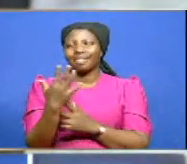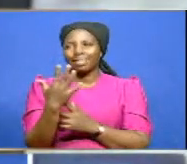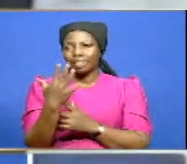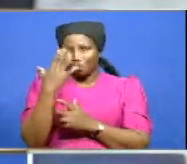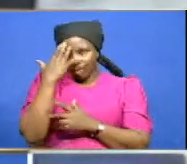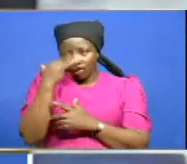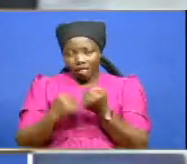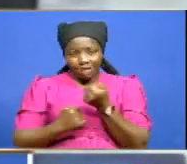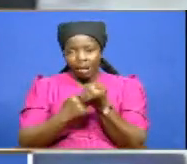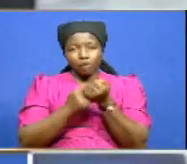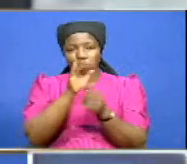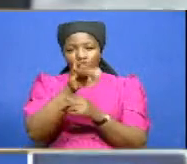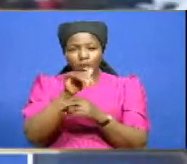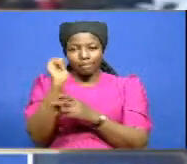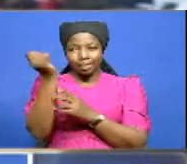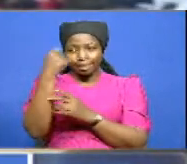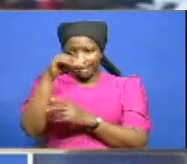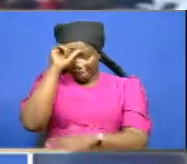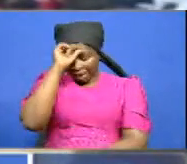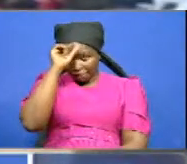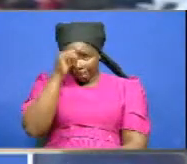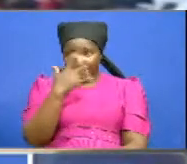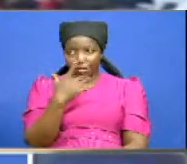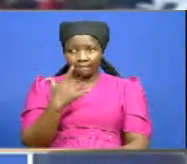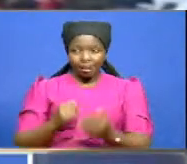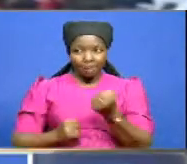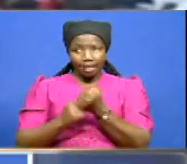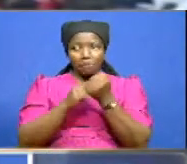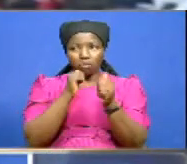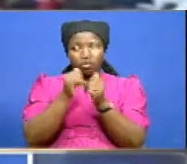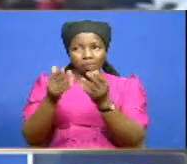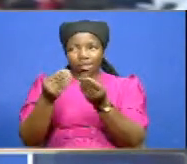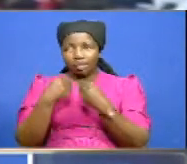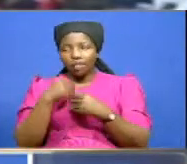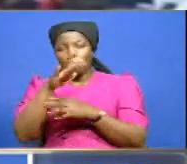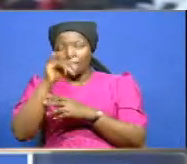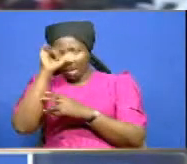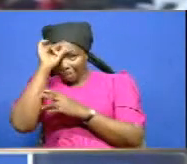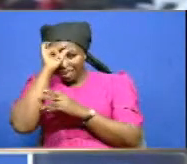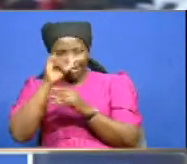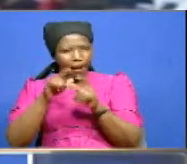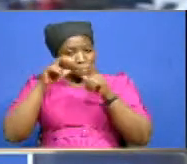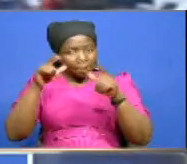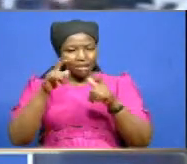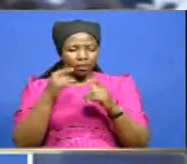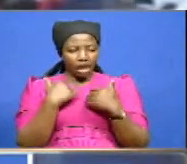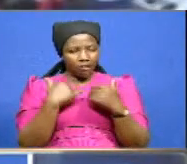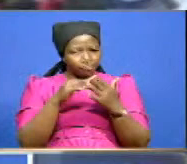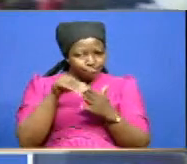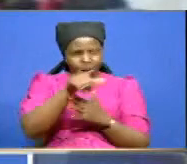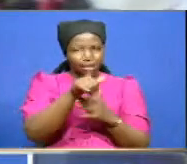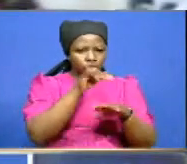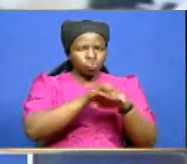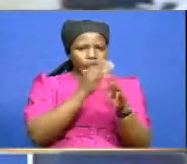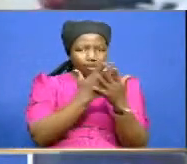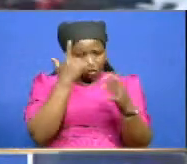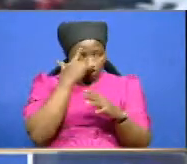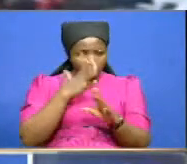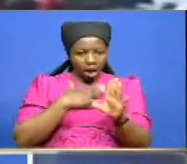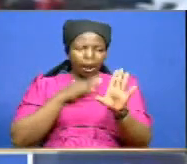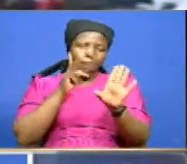support from the Kenyan government. So the support we've gotten from the government is tremendous. We've been able to purchase very good equipment for our